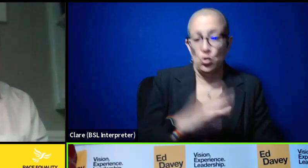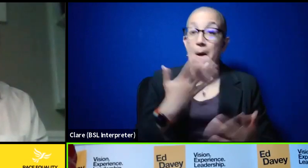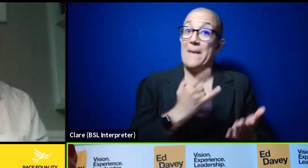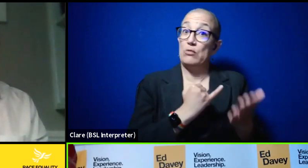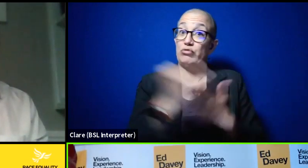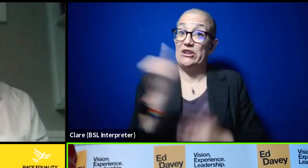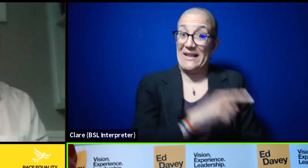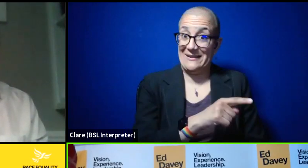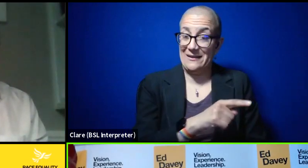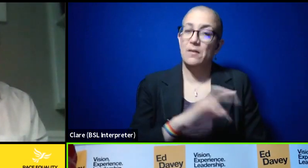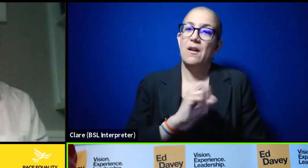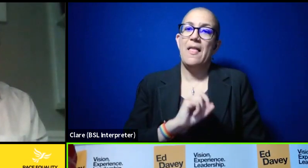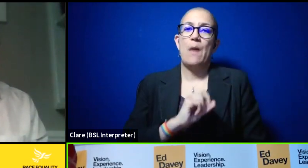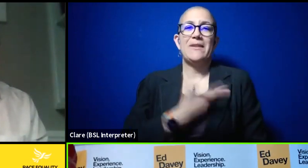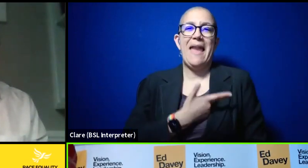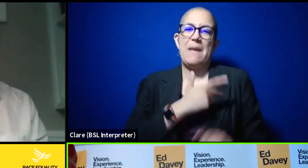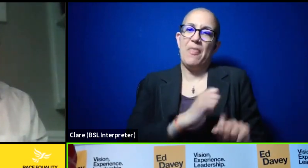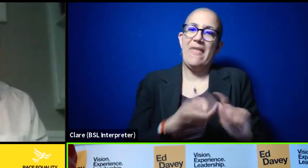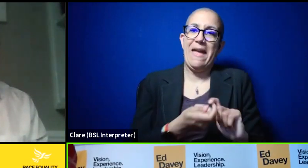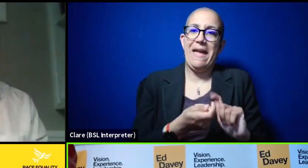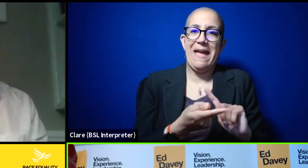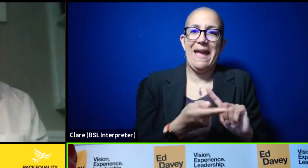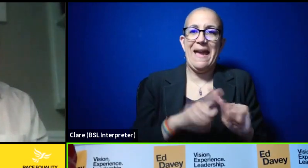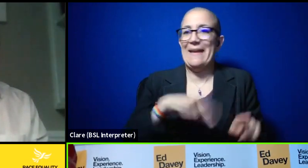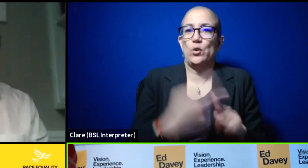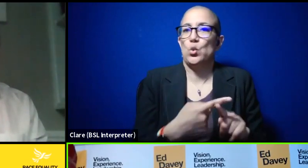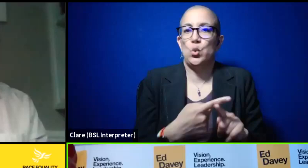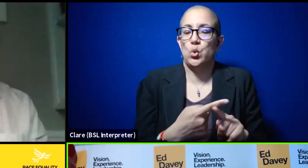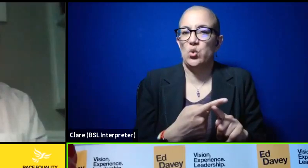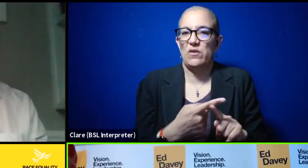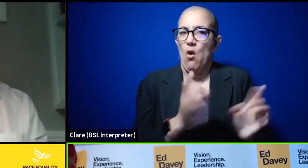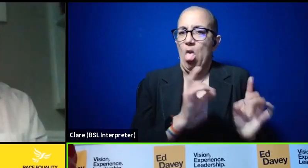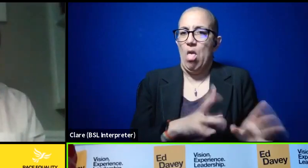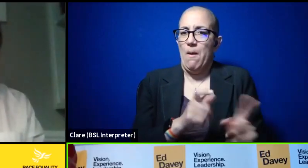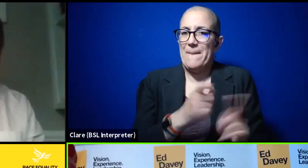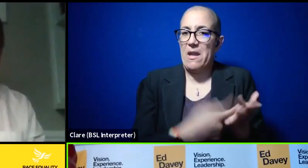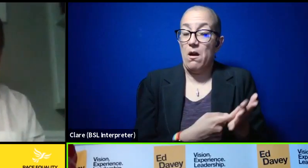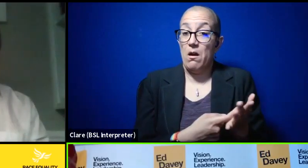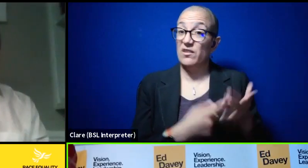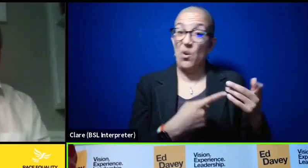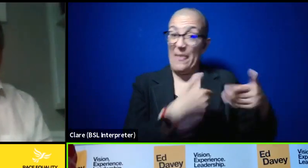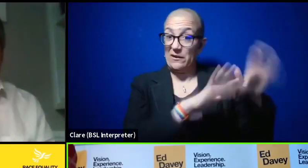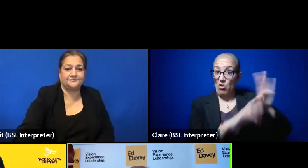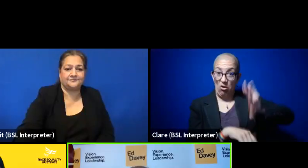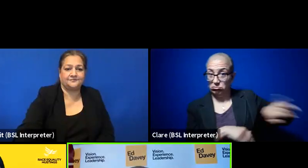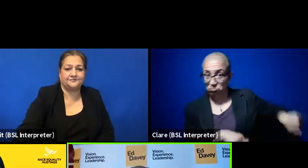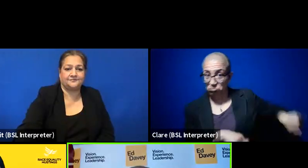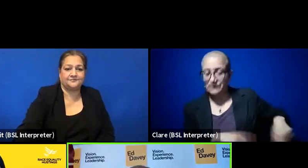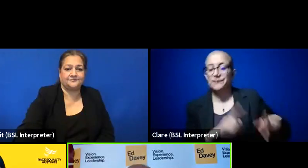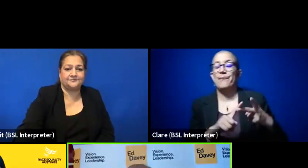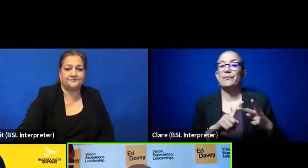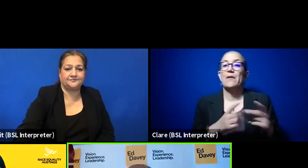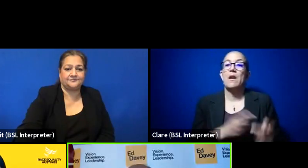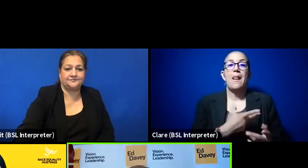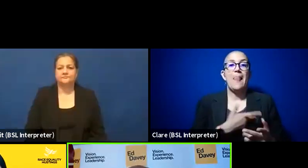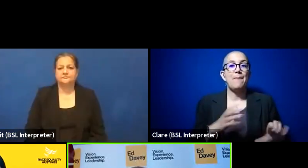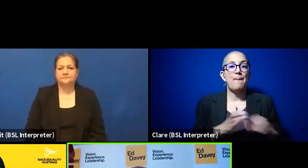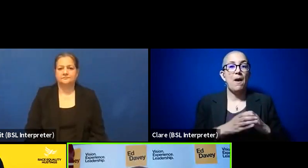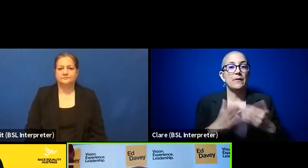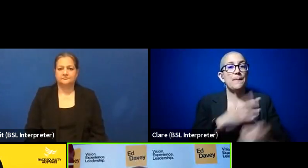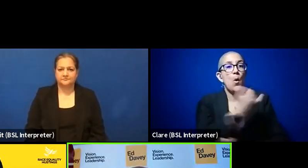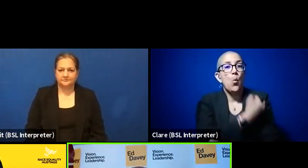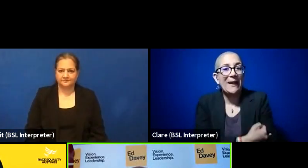was Labour's always their excuse for not doing PR. So that's sort of gone. Then Labour Party is in a lot weaker